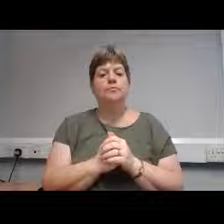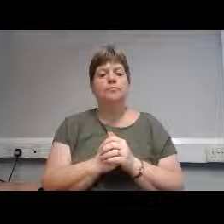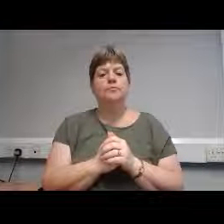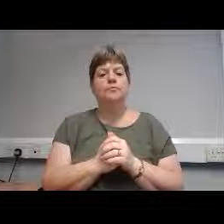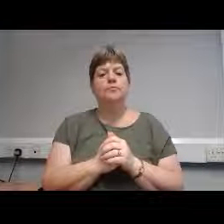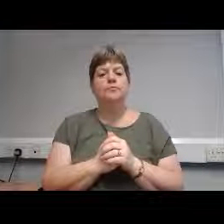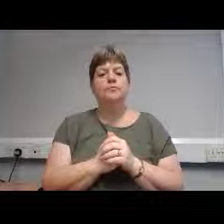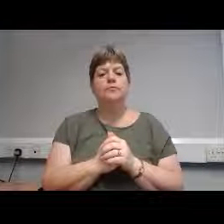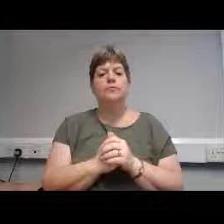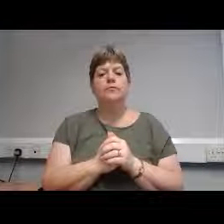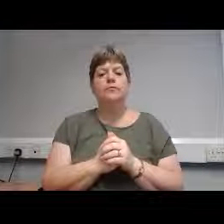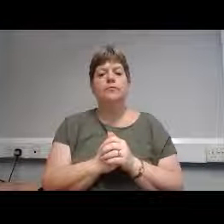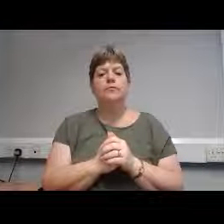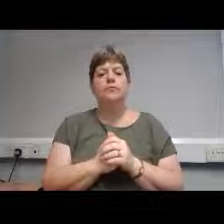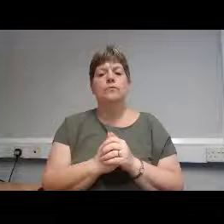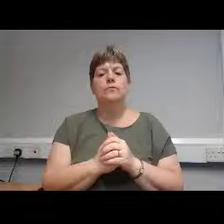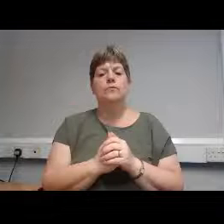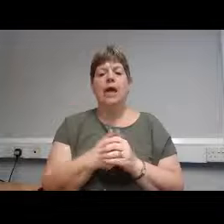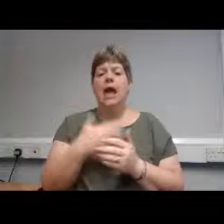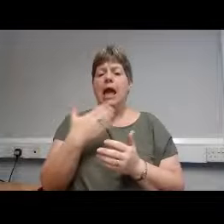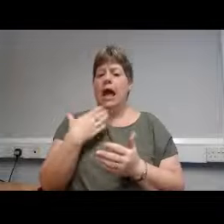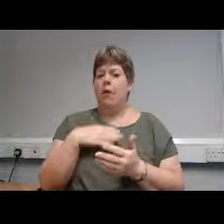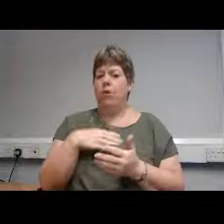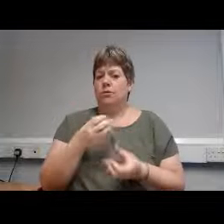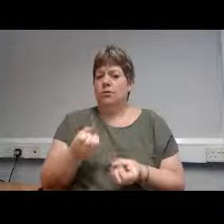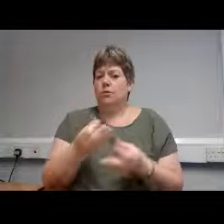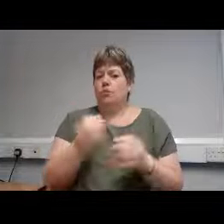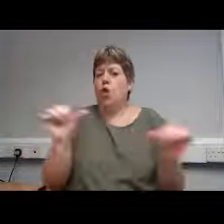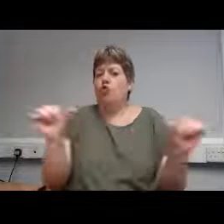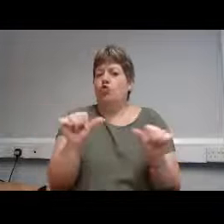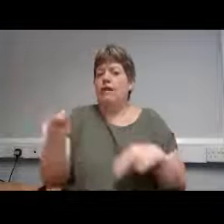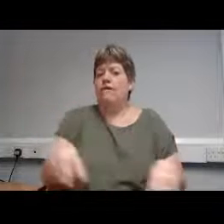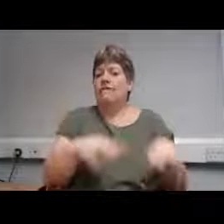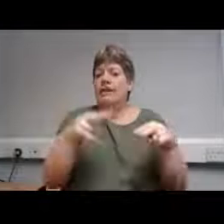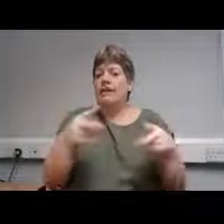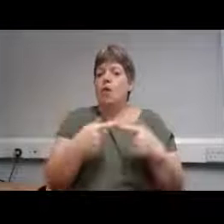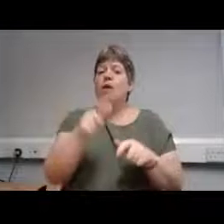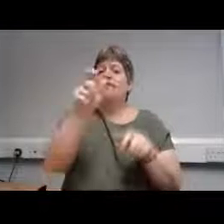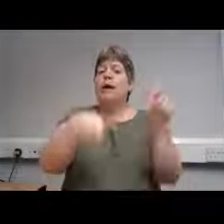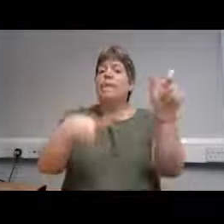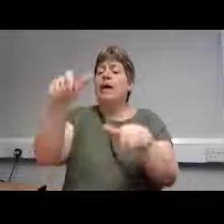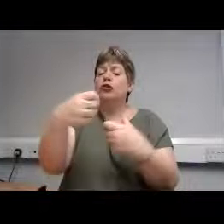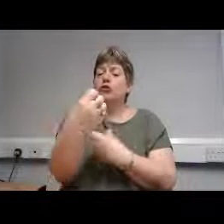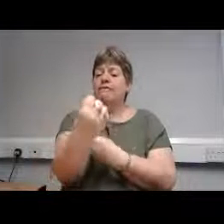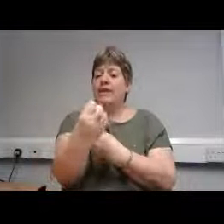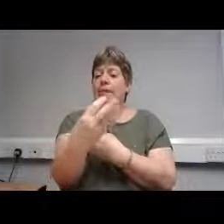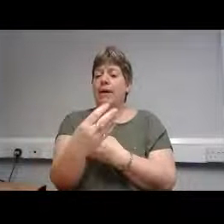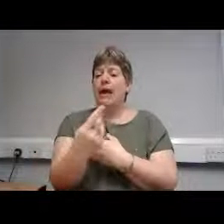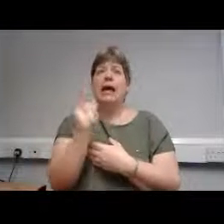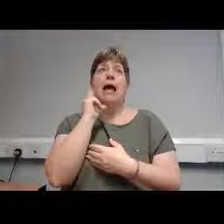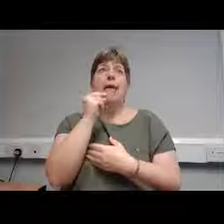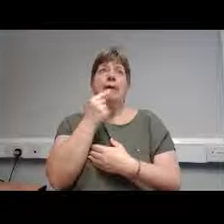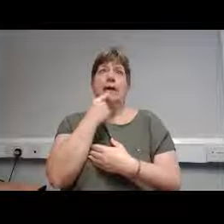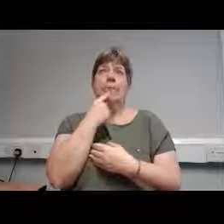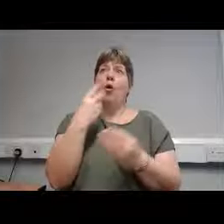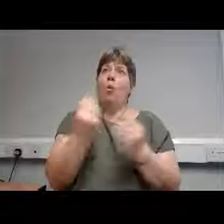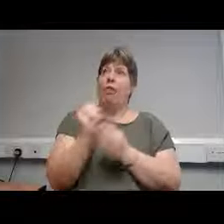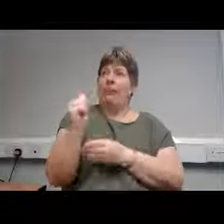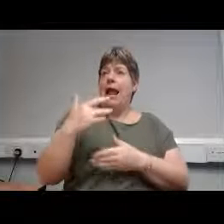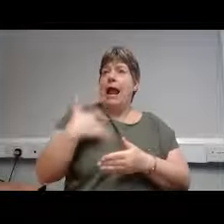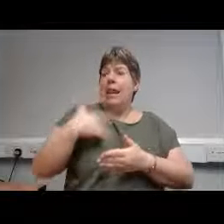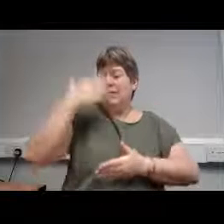And I wanted to just play a short video of patient feedback. So people with lived experience